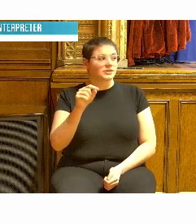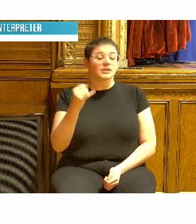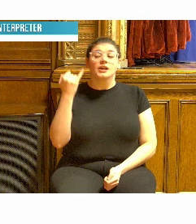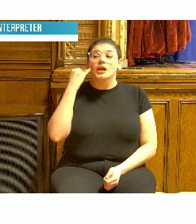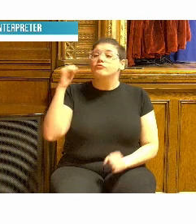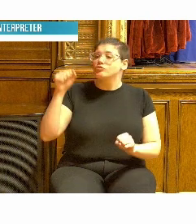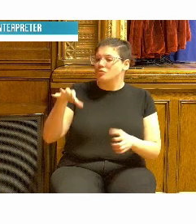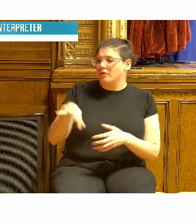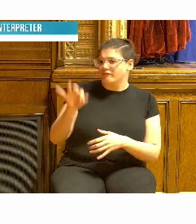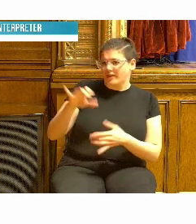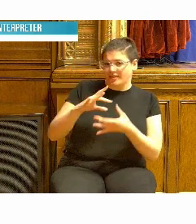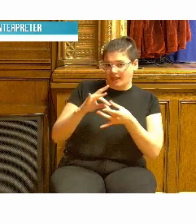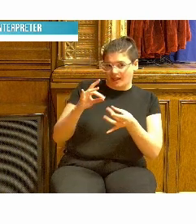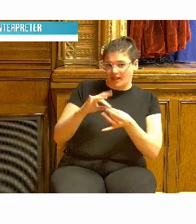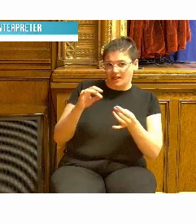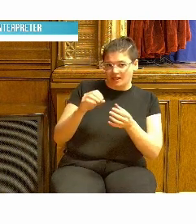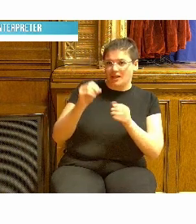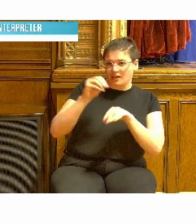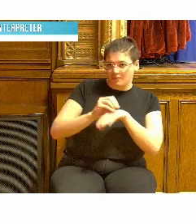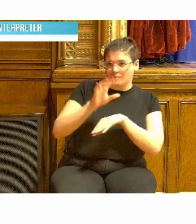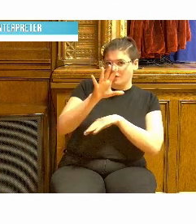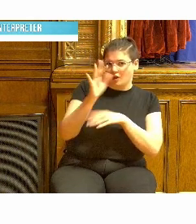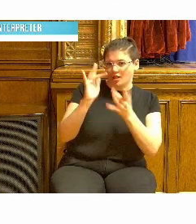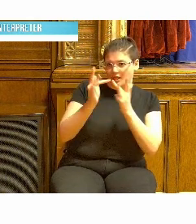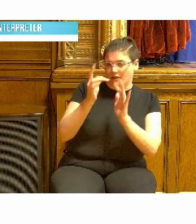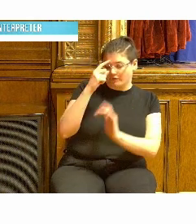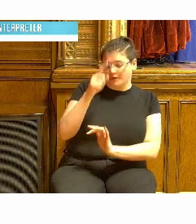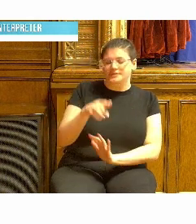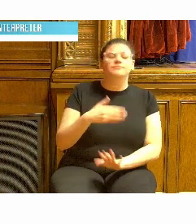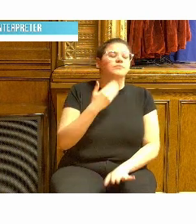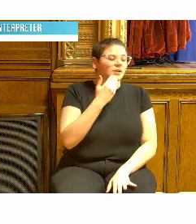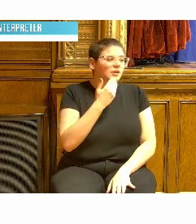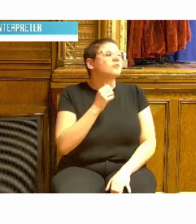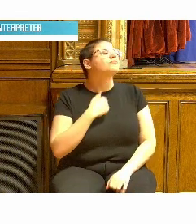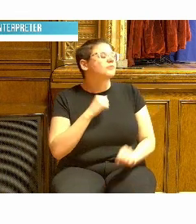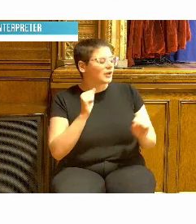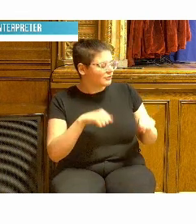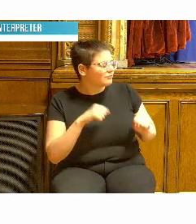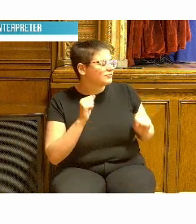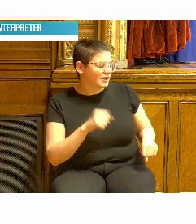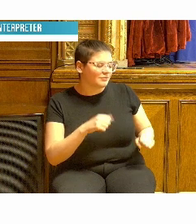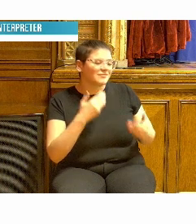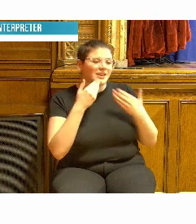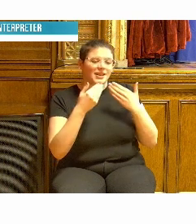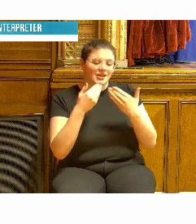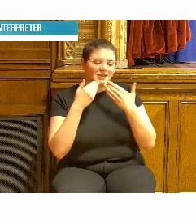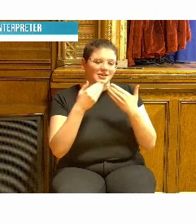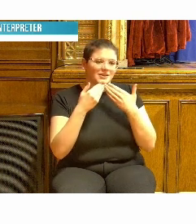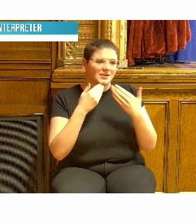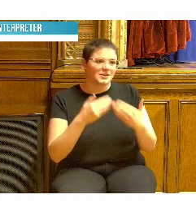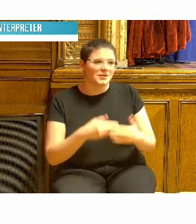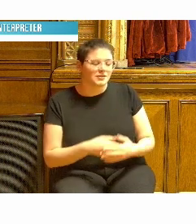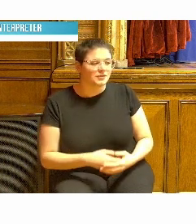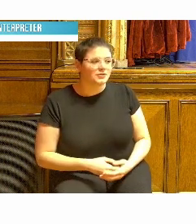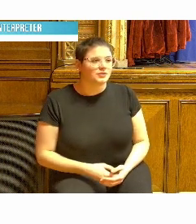just, I'll you can find call the that and number I'll or you put it can online. submit. Yes, thank you. Yes, I will. We appreciate you. Thank you very much. Thank you, Baba Ing.